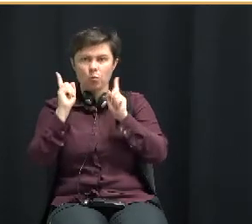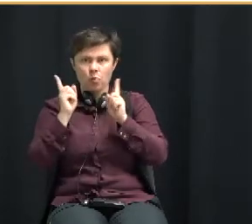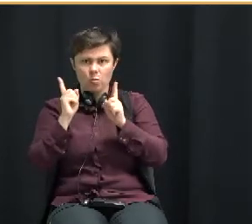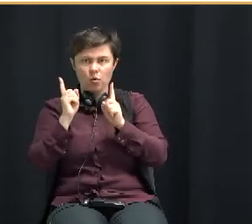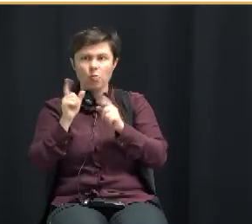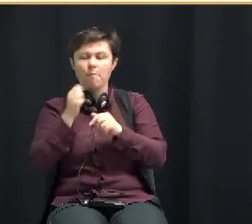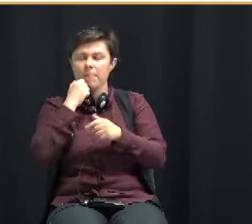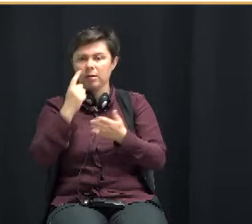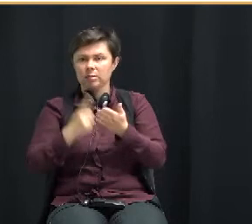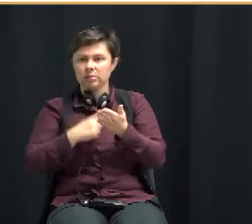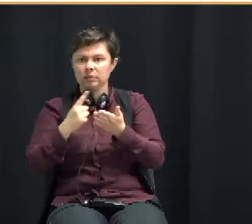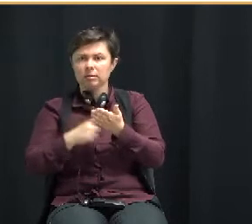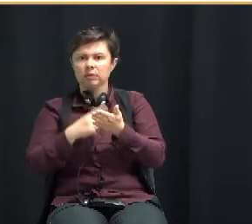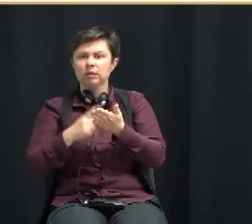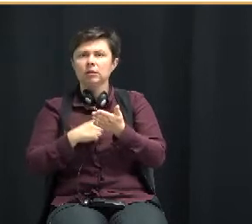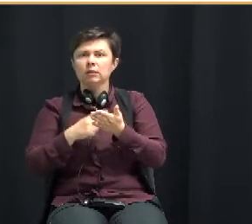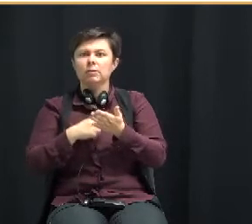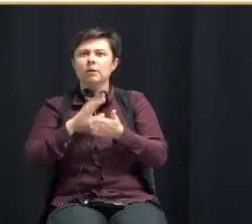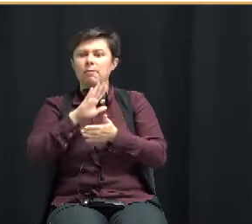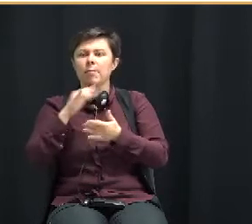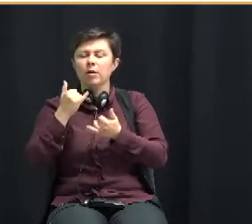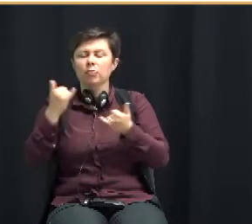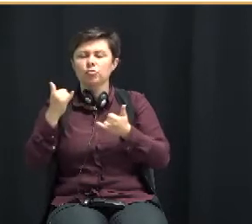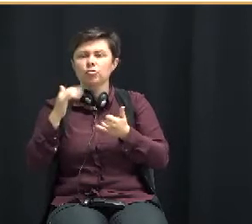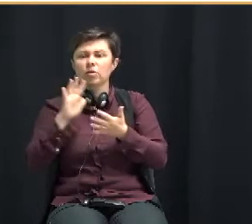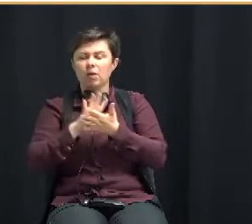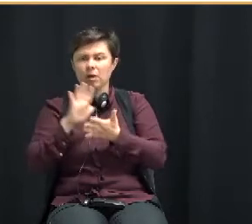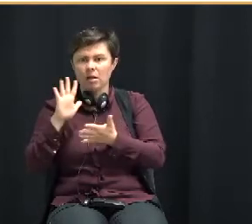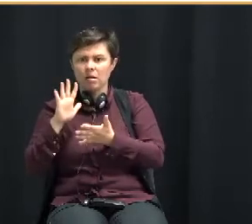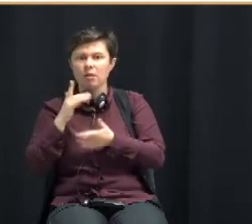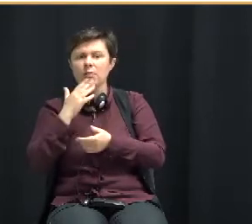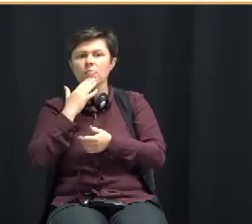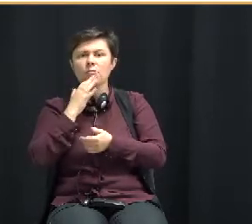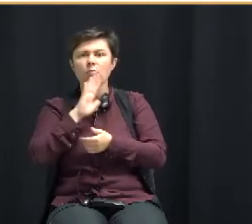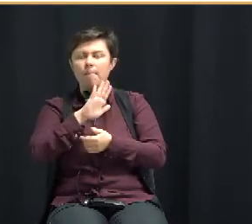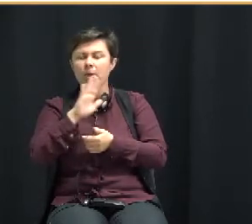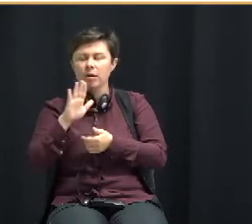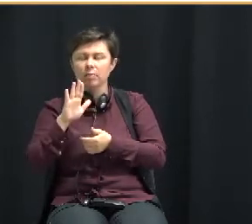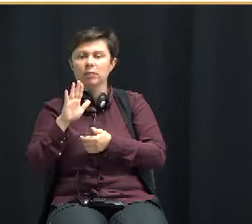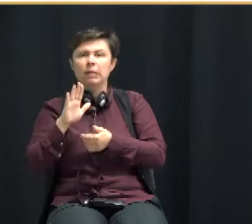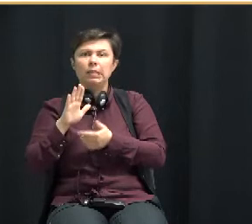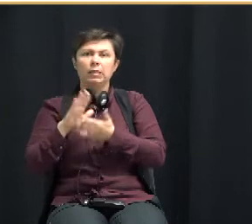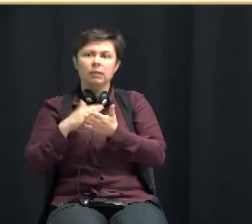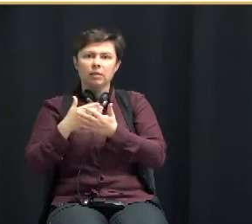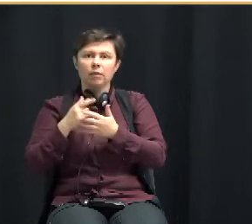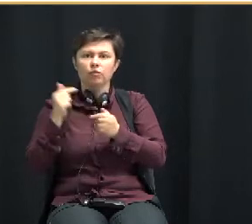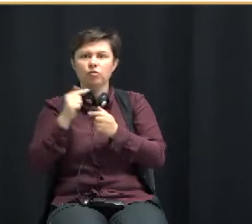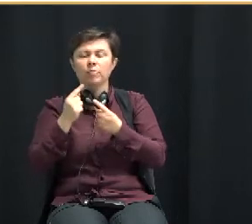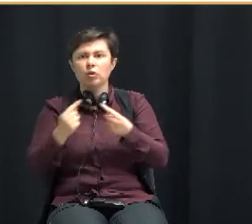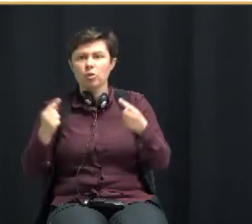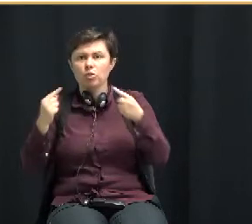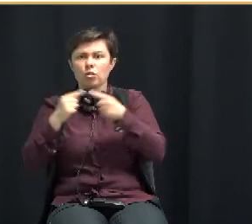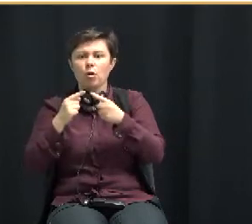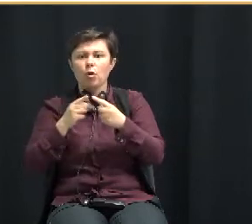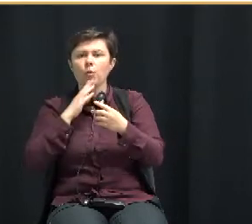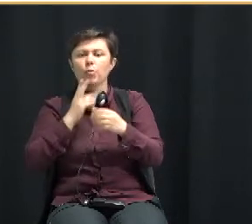some questions. But very often, these legal regulations are very general, so they tell you about